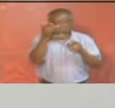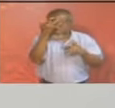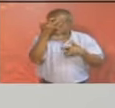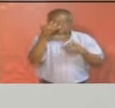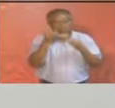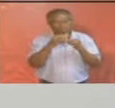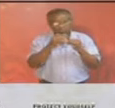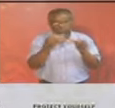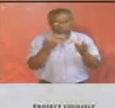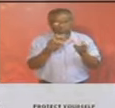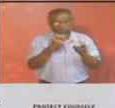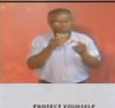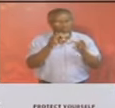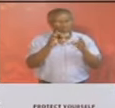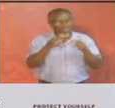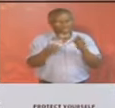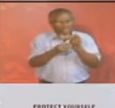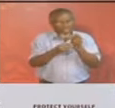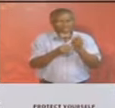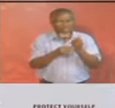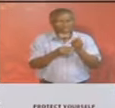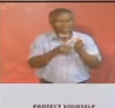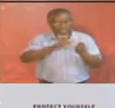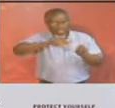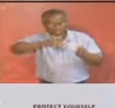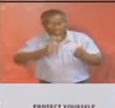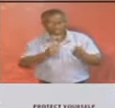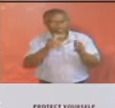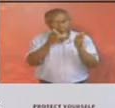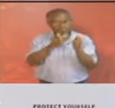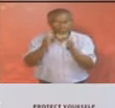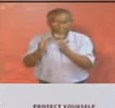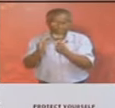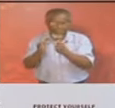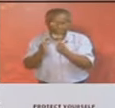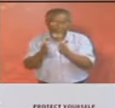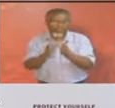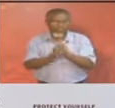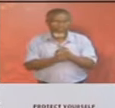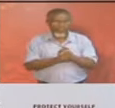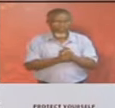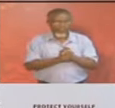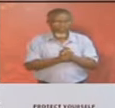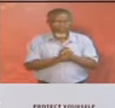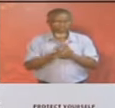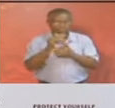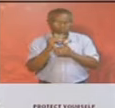you. Thank you very much. And we go quickly to TV6, please.